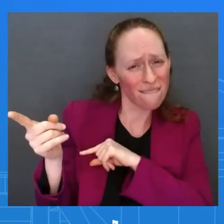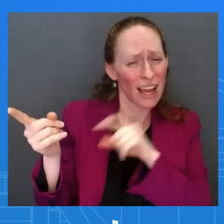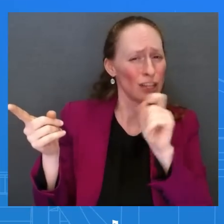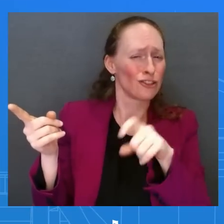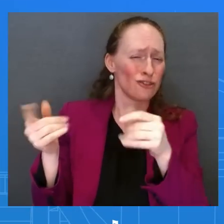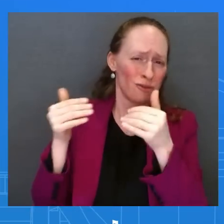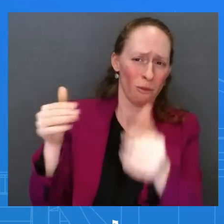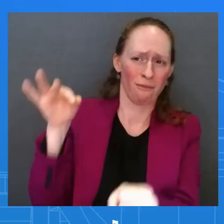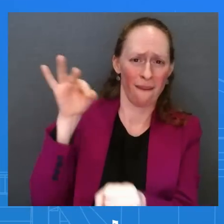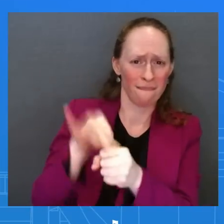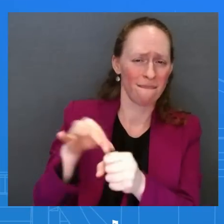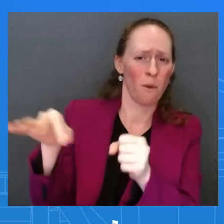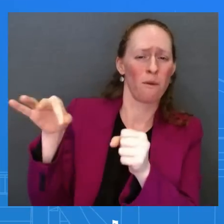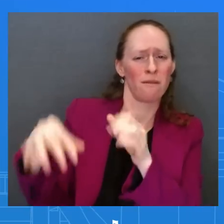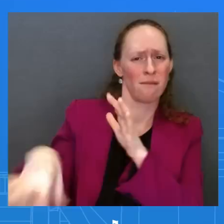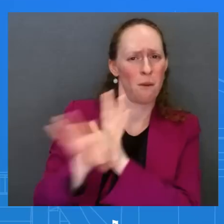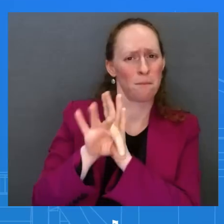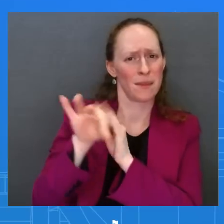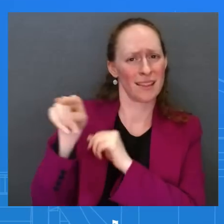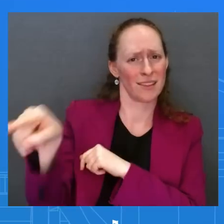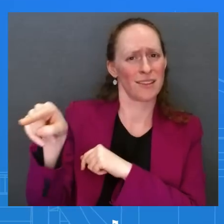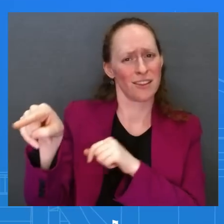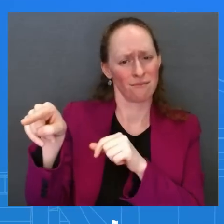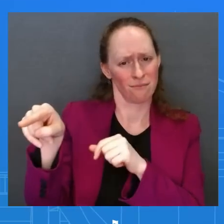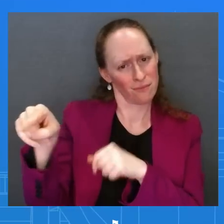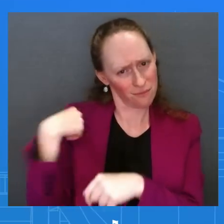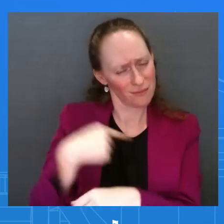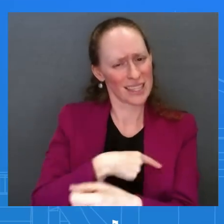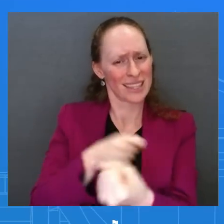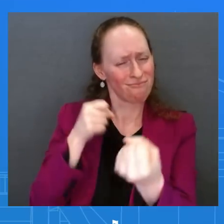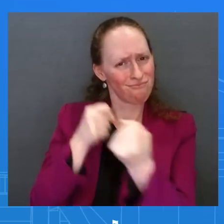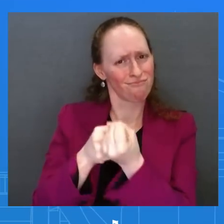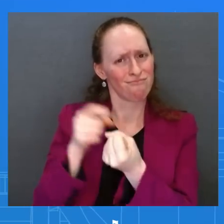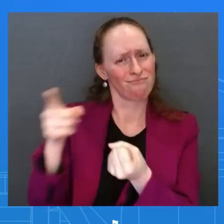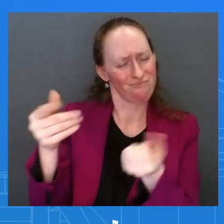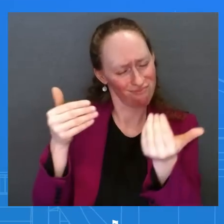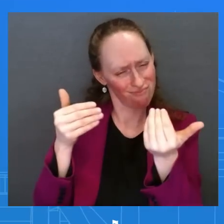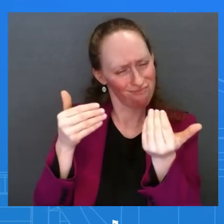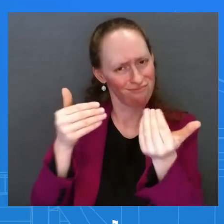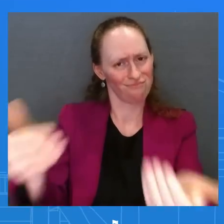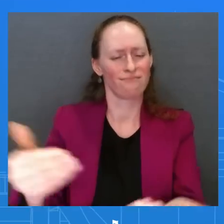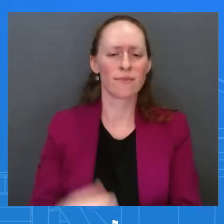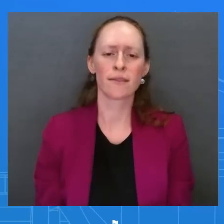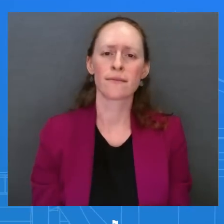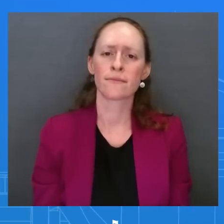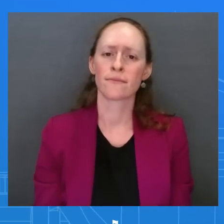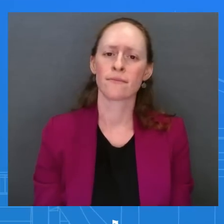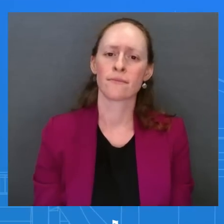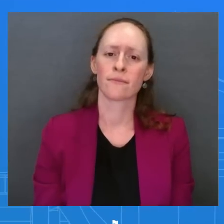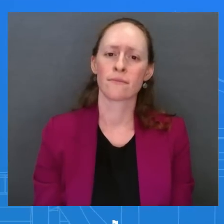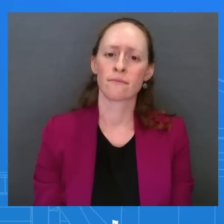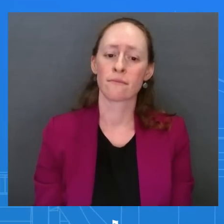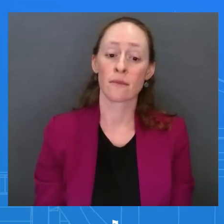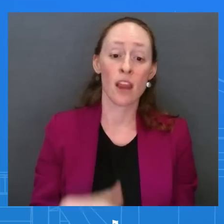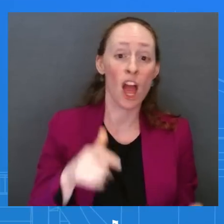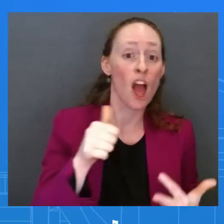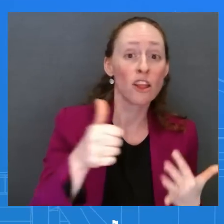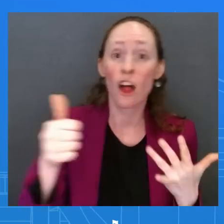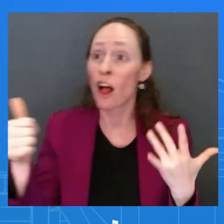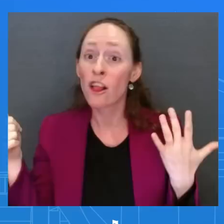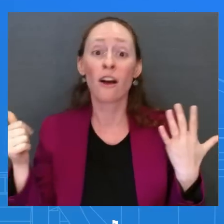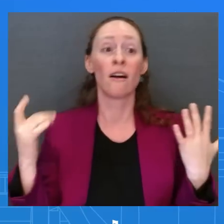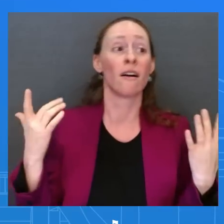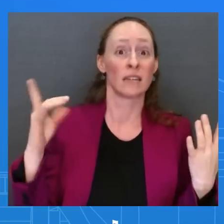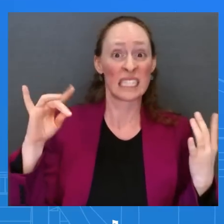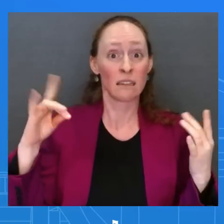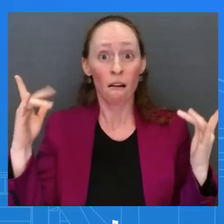swift confirmation of her. I don't have a readout of a conversation with Senator Manchin in the last couple of hours, but I